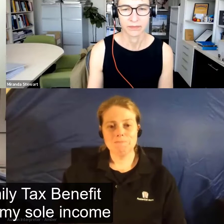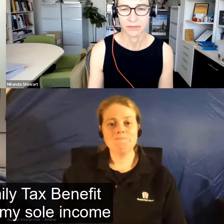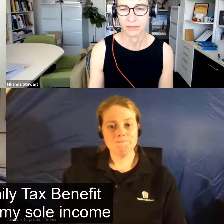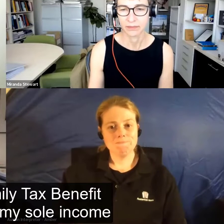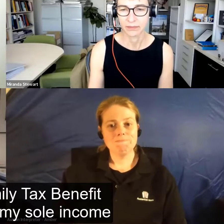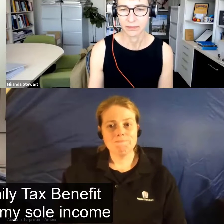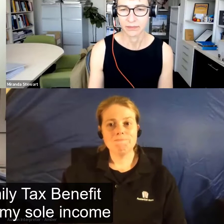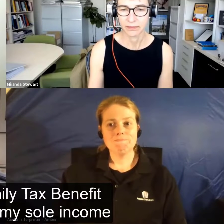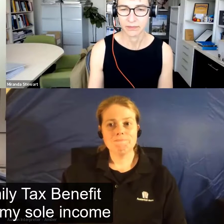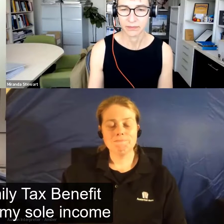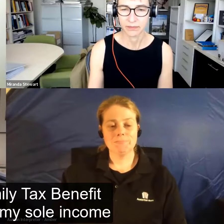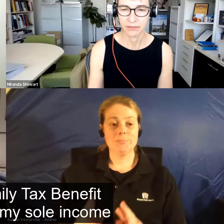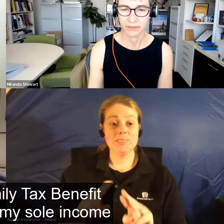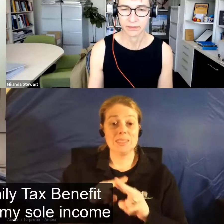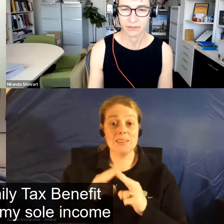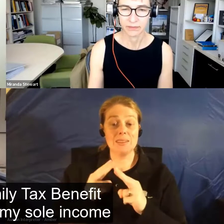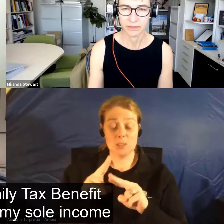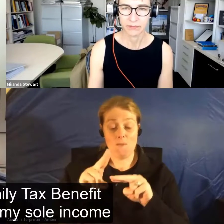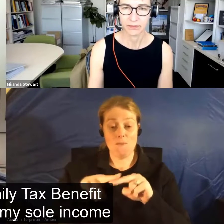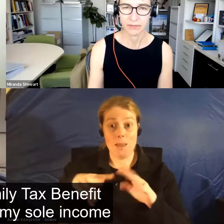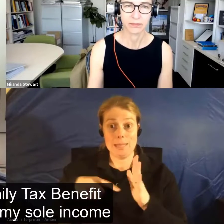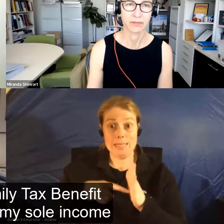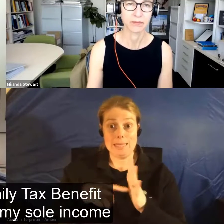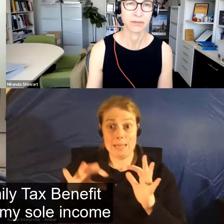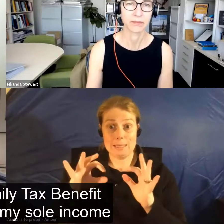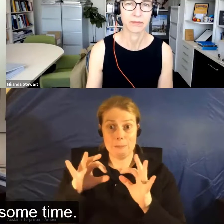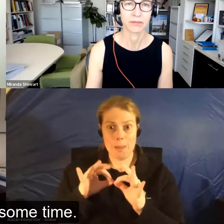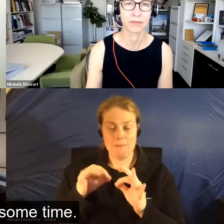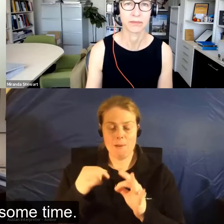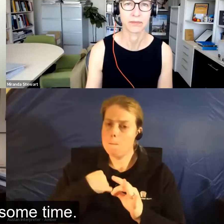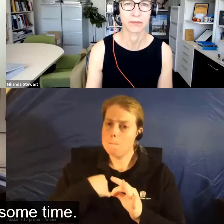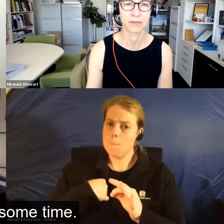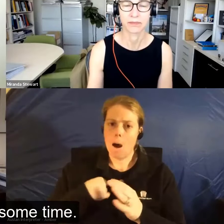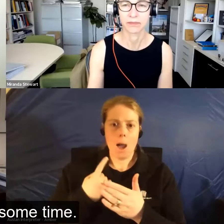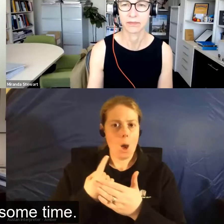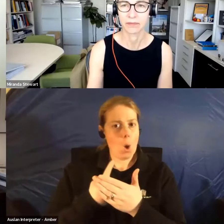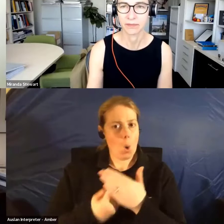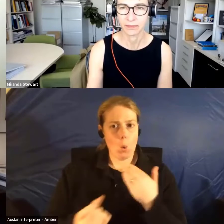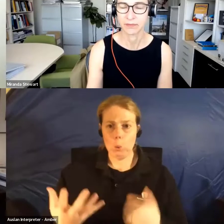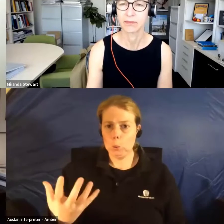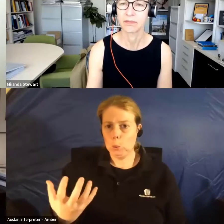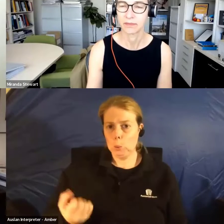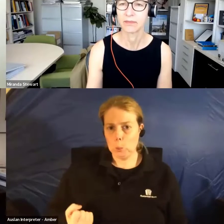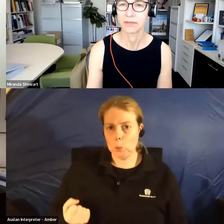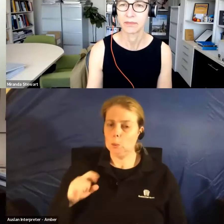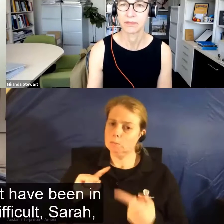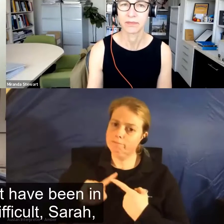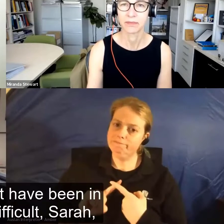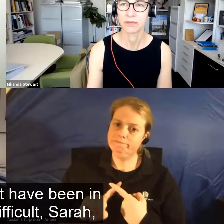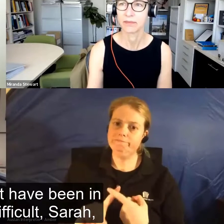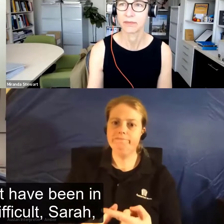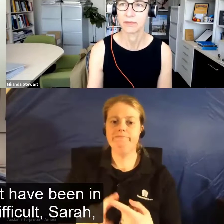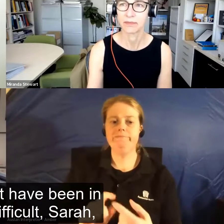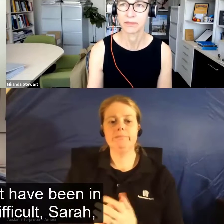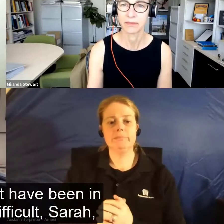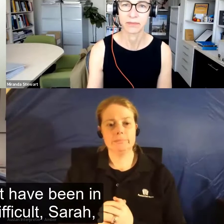yes, family tax benefit was certainly my sole income for quite some time. Yeah, it must have been